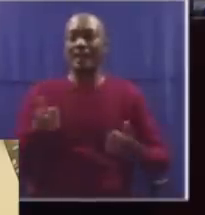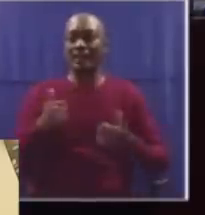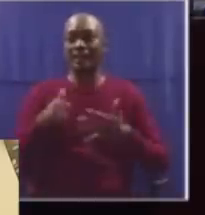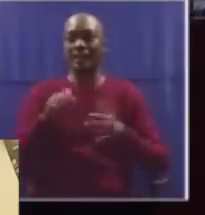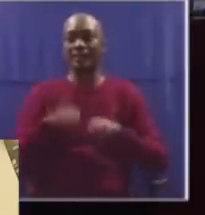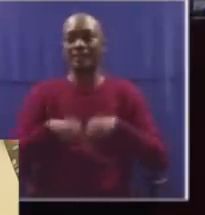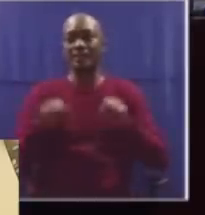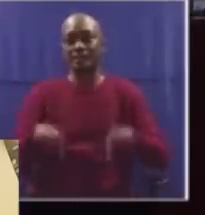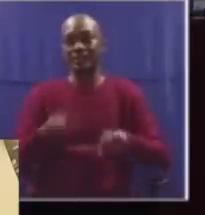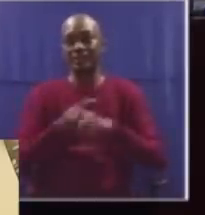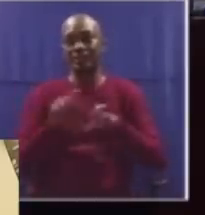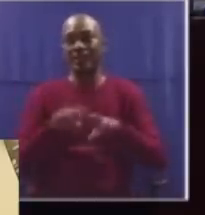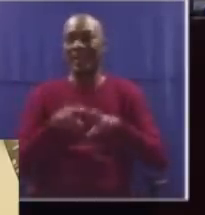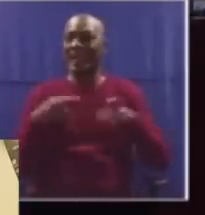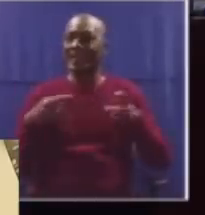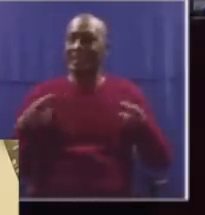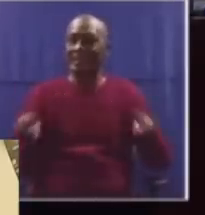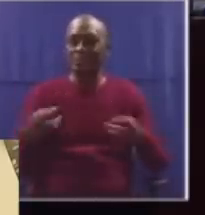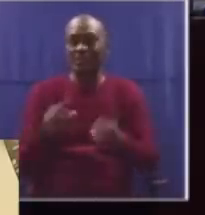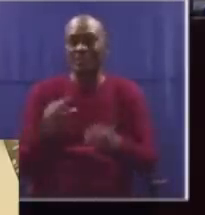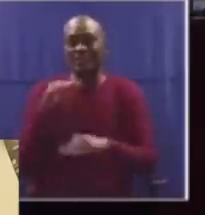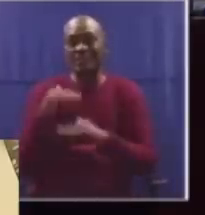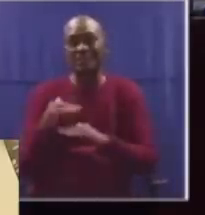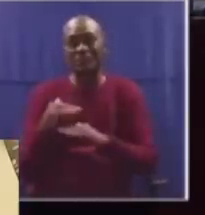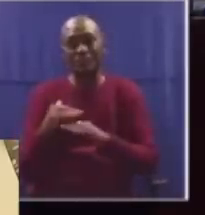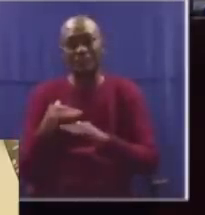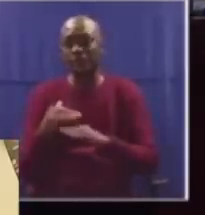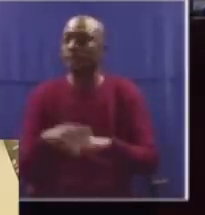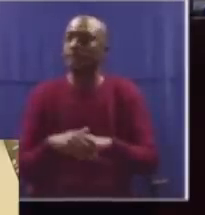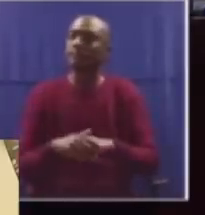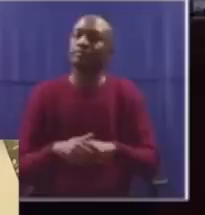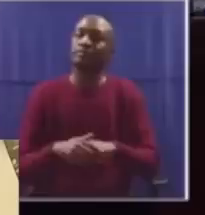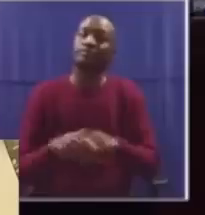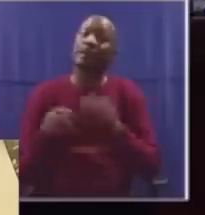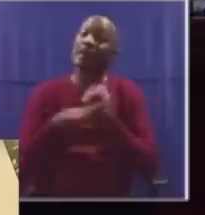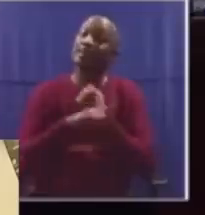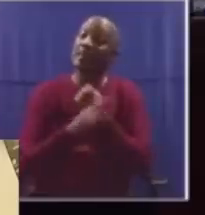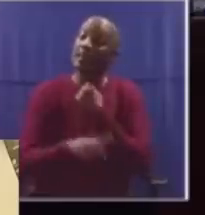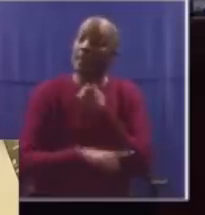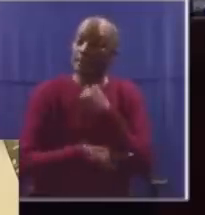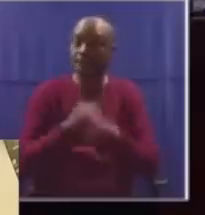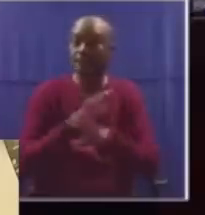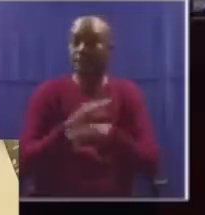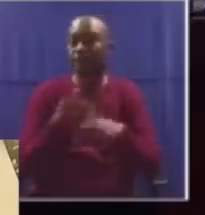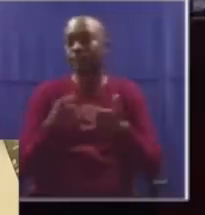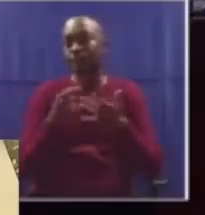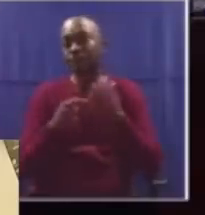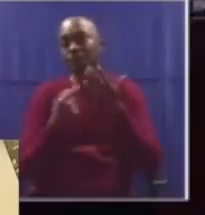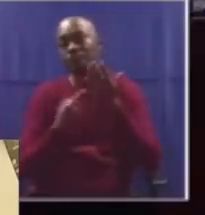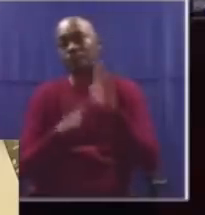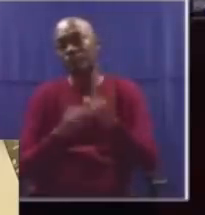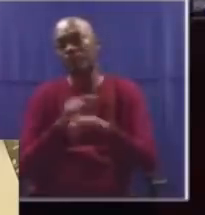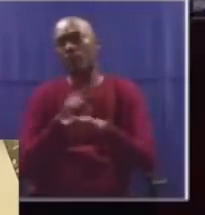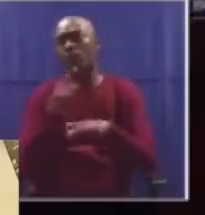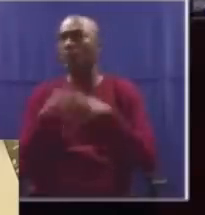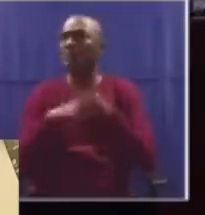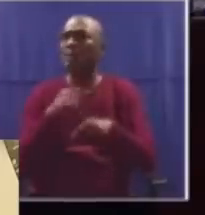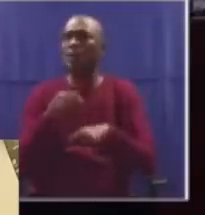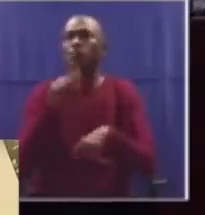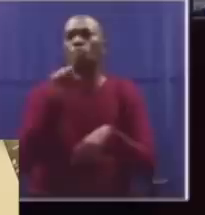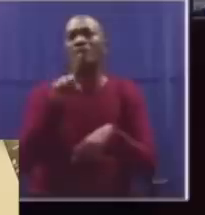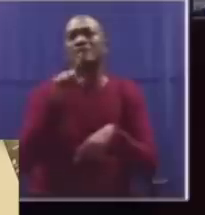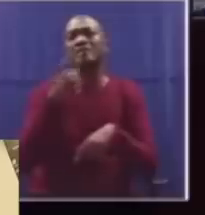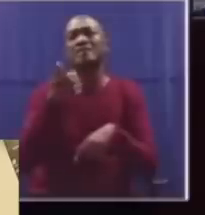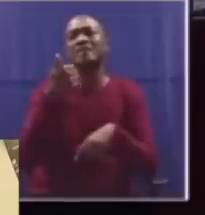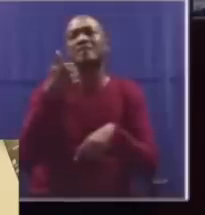and resource constraints. The last indicators of the national surgery backlog was more than